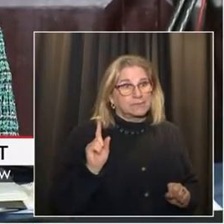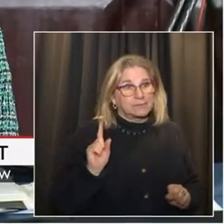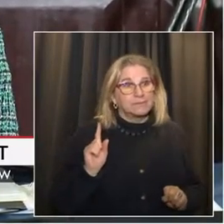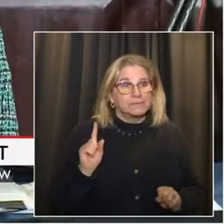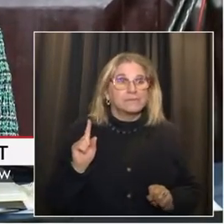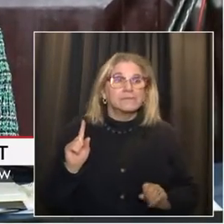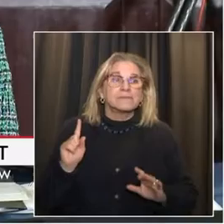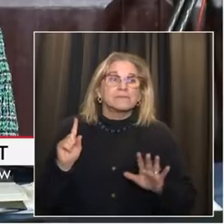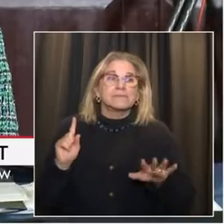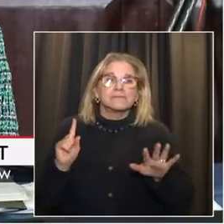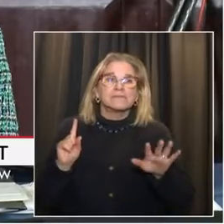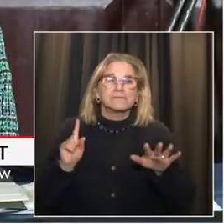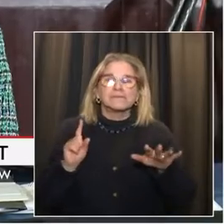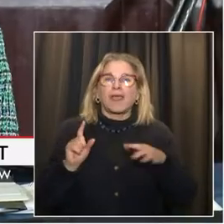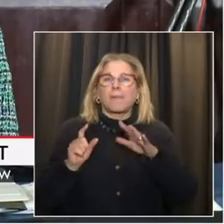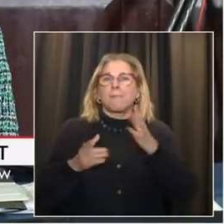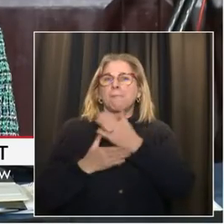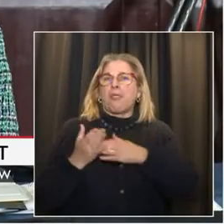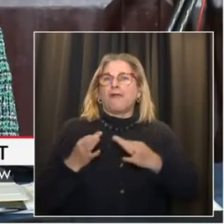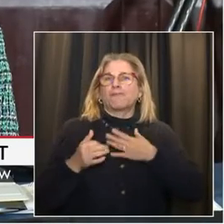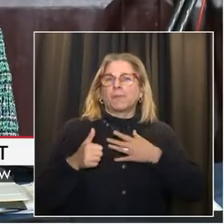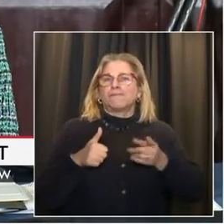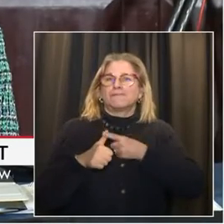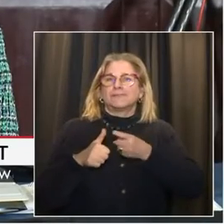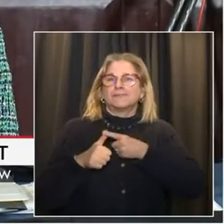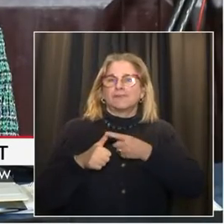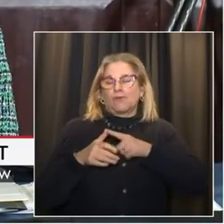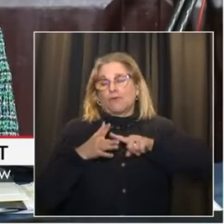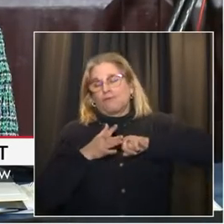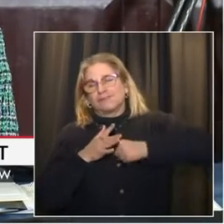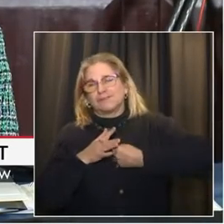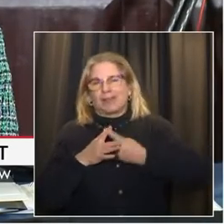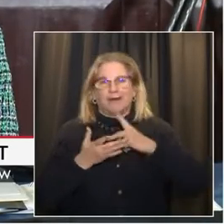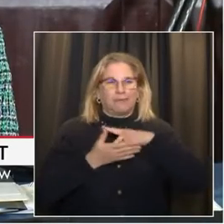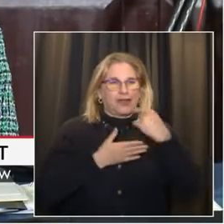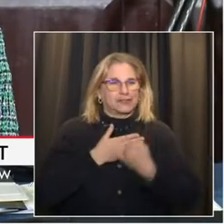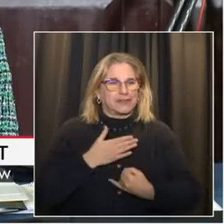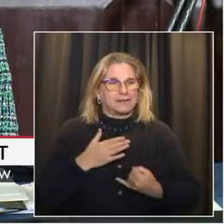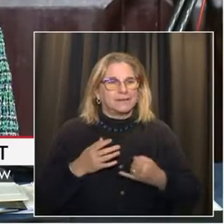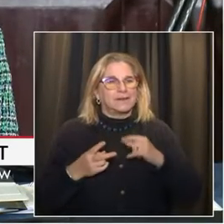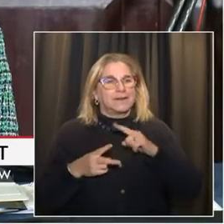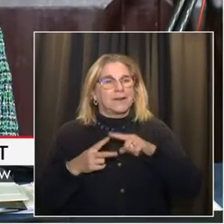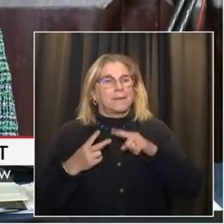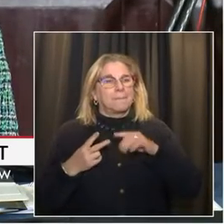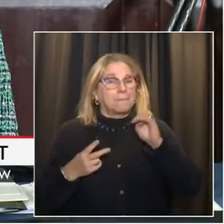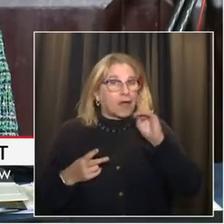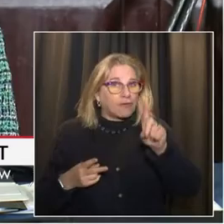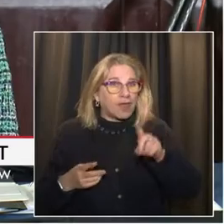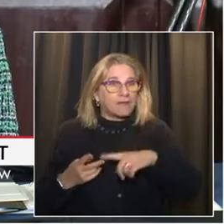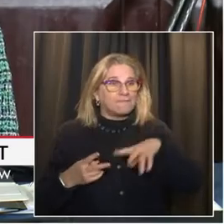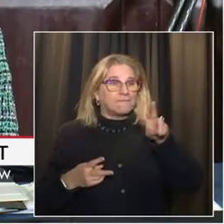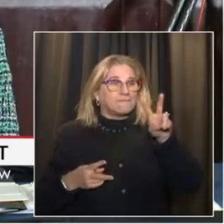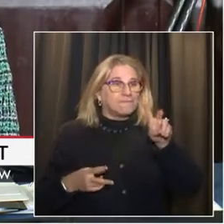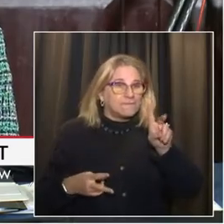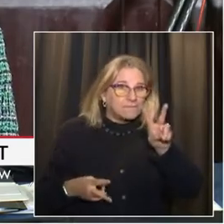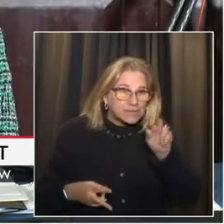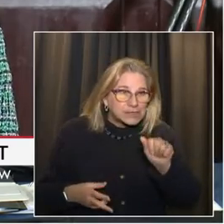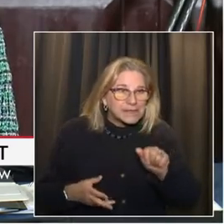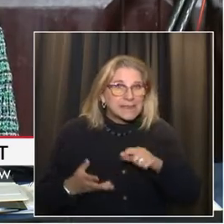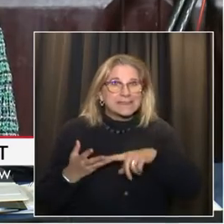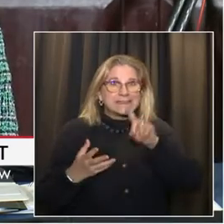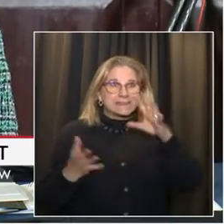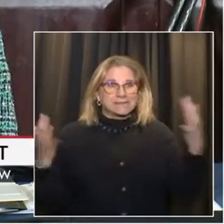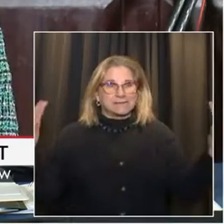that all of the Maryland and Virginia and D.C. need to collaborate on. I know that's the view of the